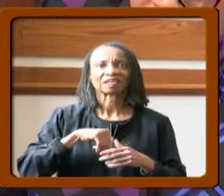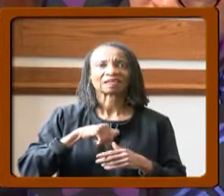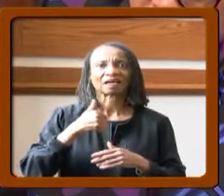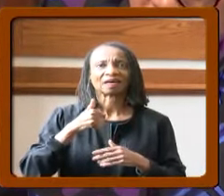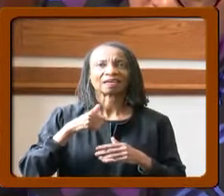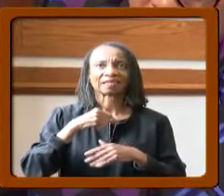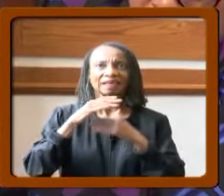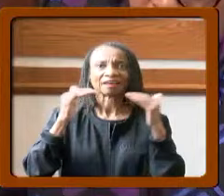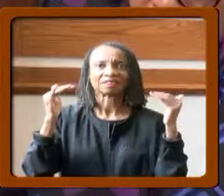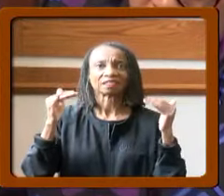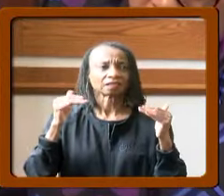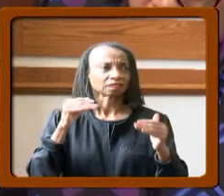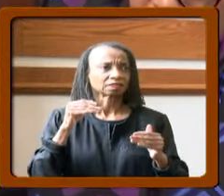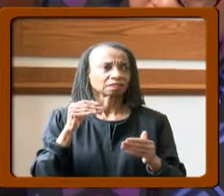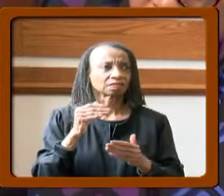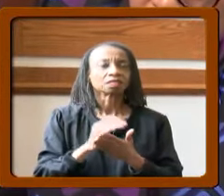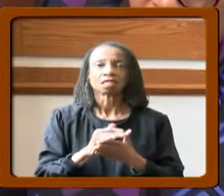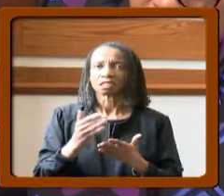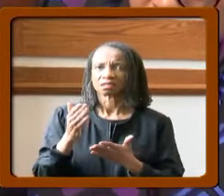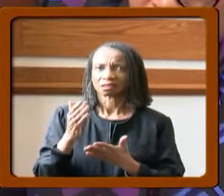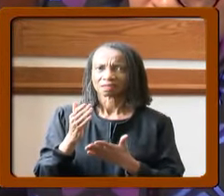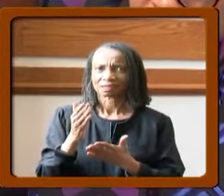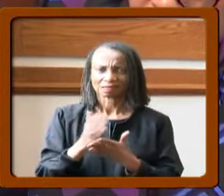Those who want to worship the book,